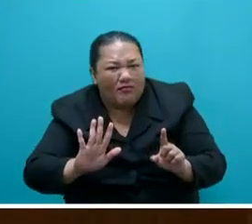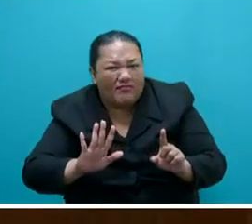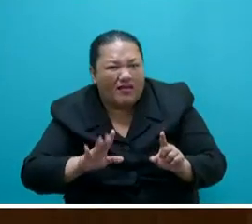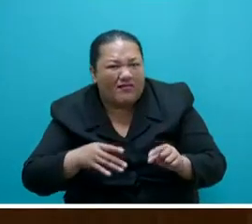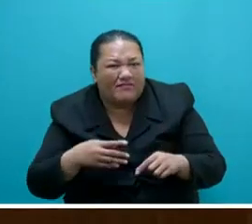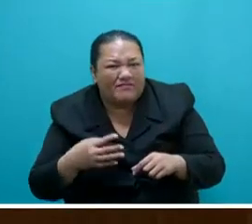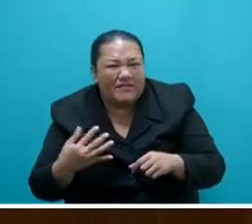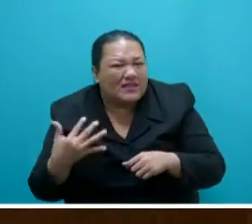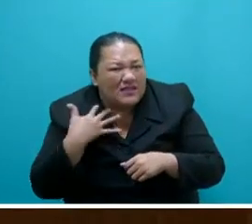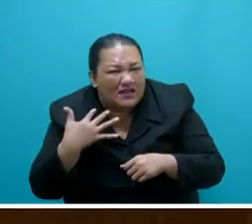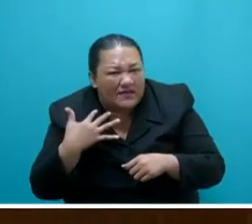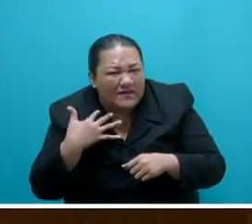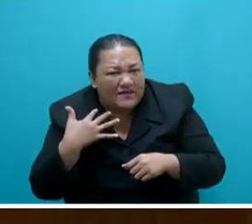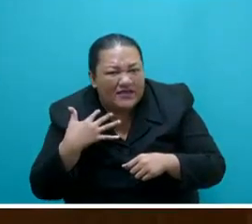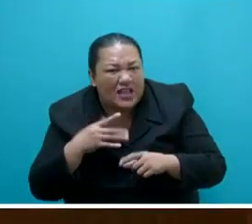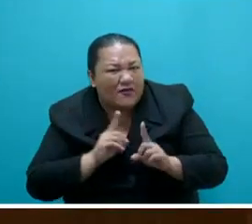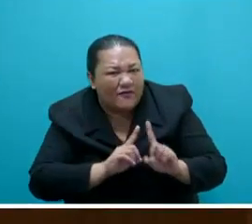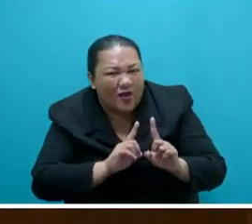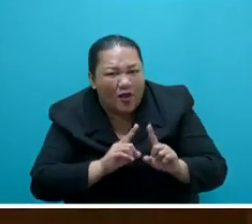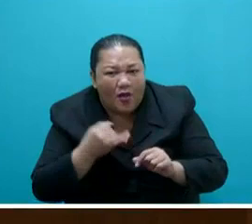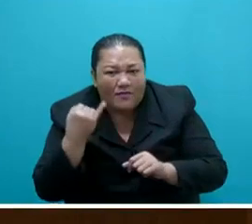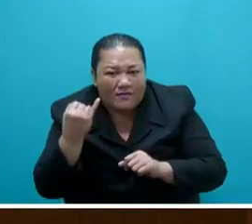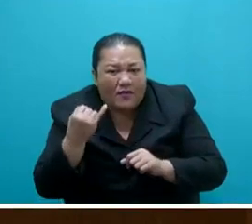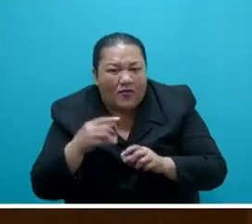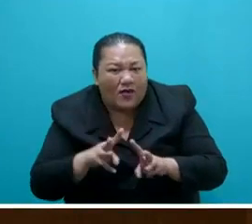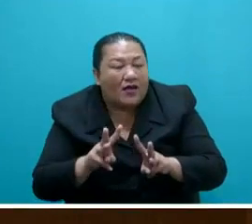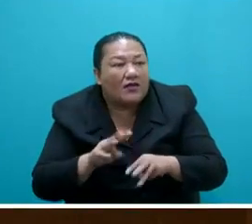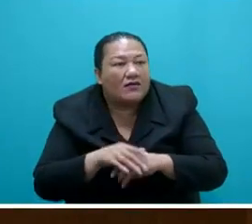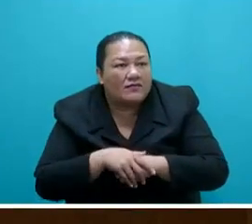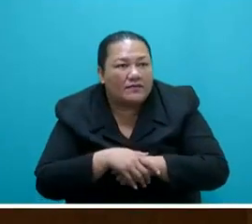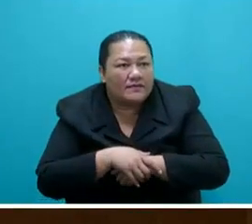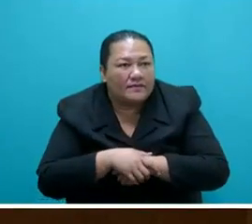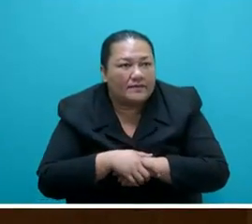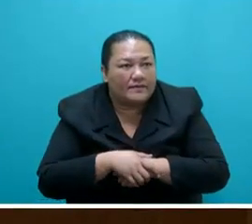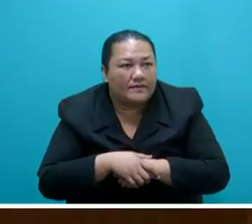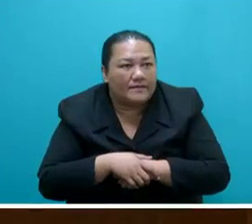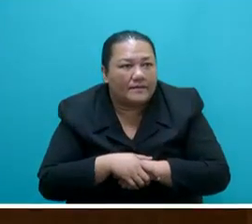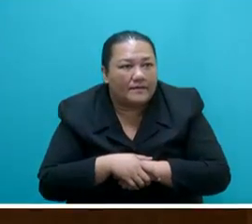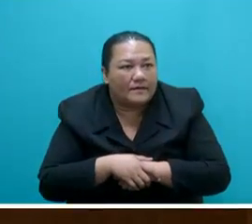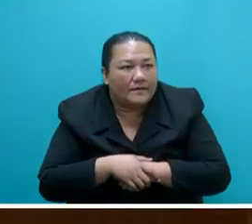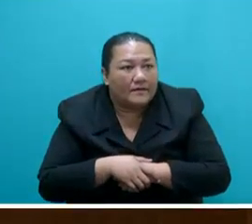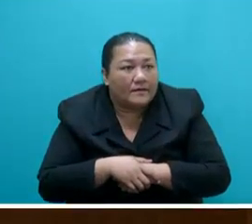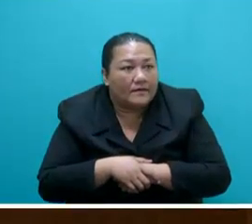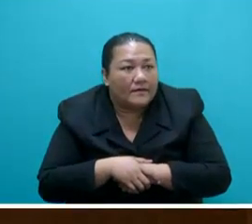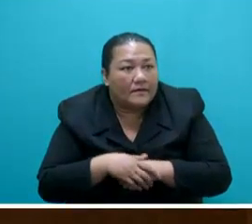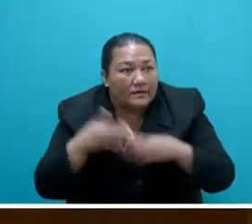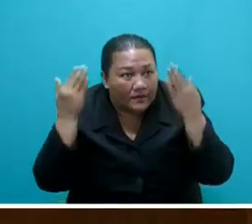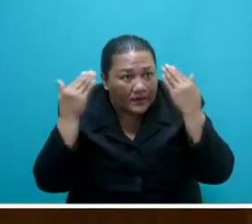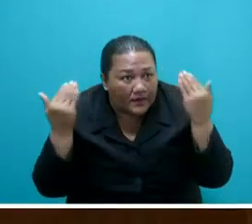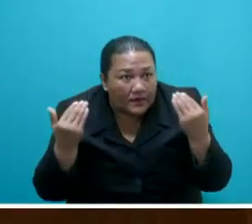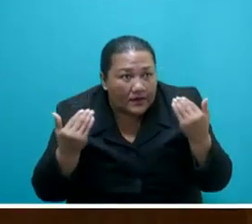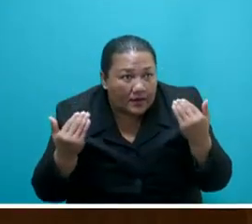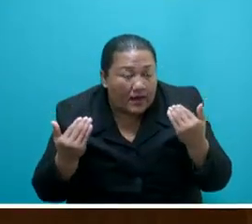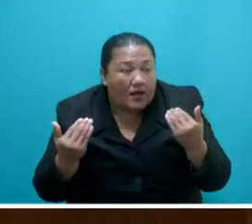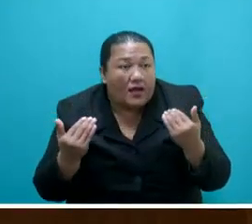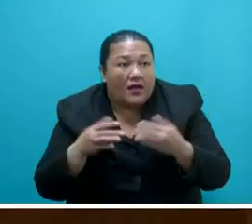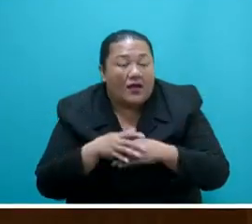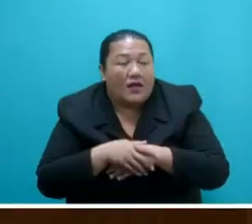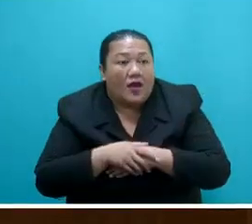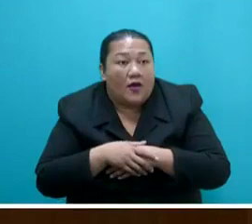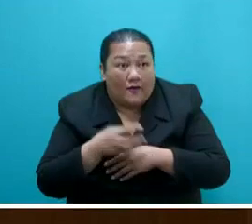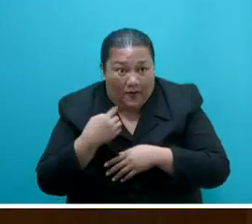Order. Mr. Speaker, I urge Sudapa to be more than a one-issue party. And the tired fiction that we, the